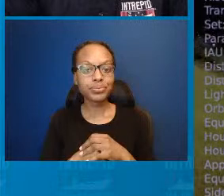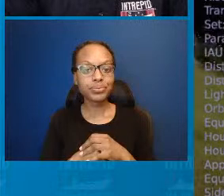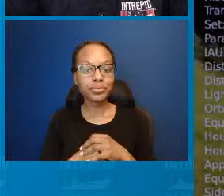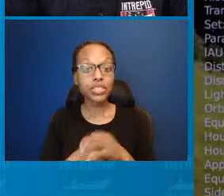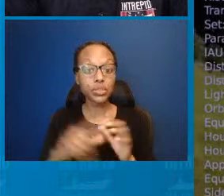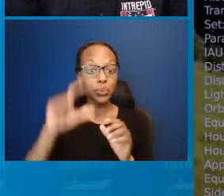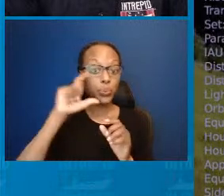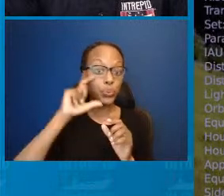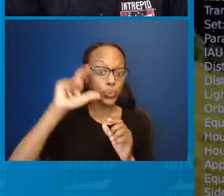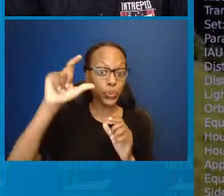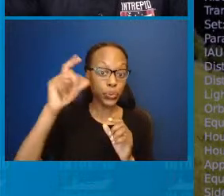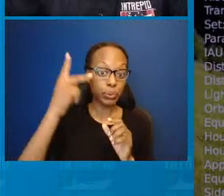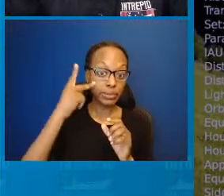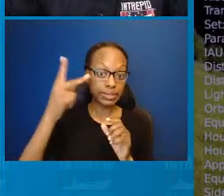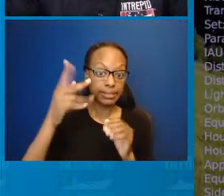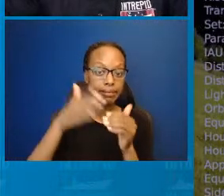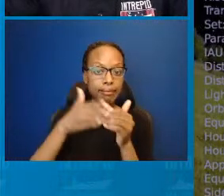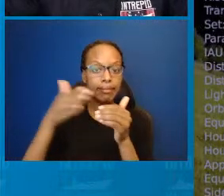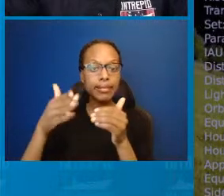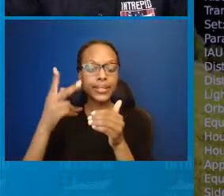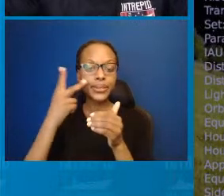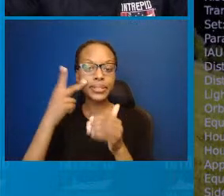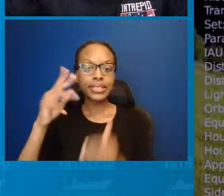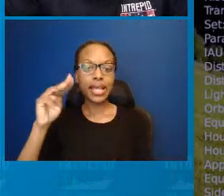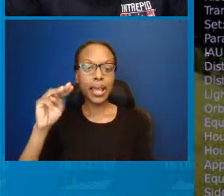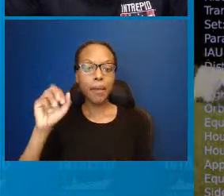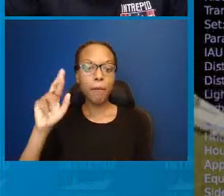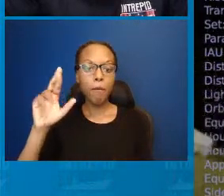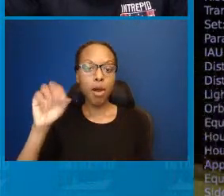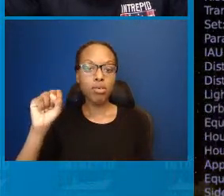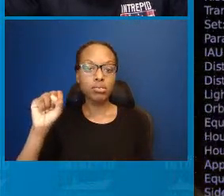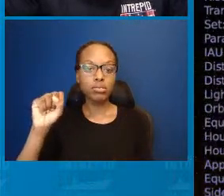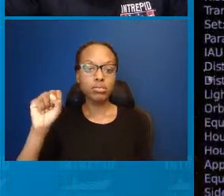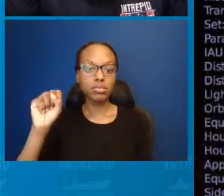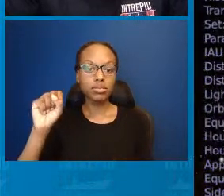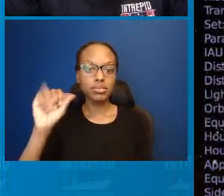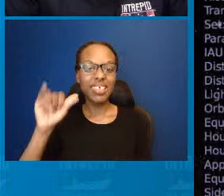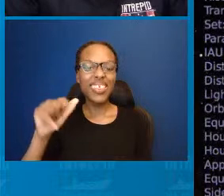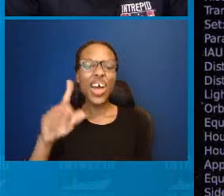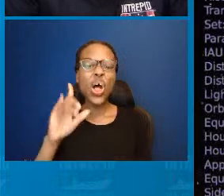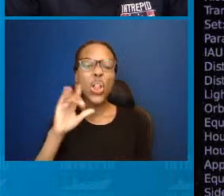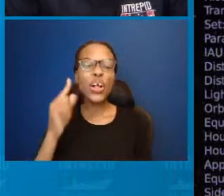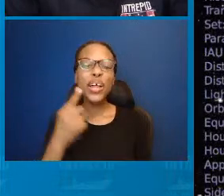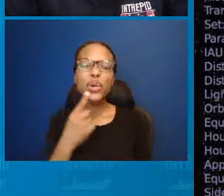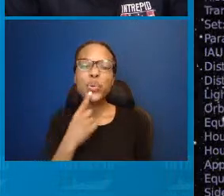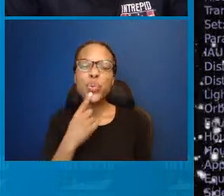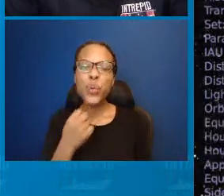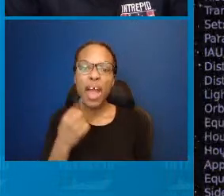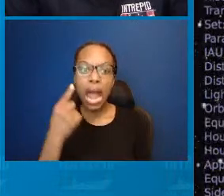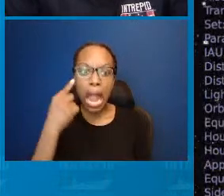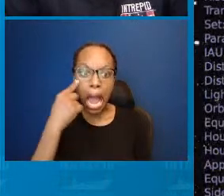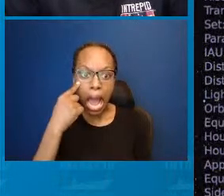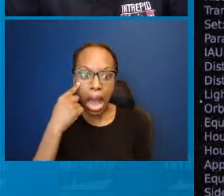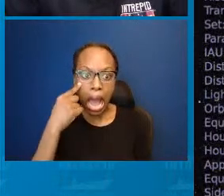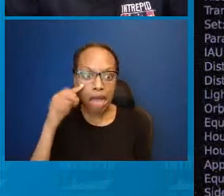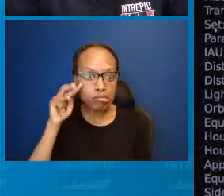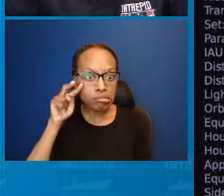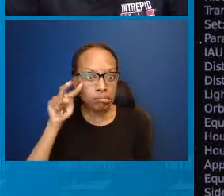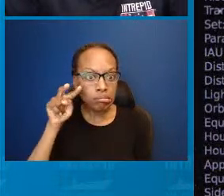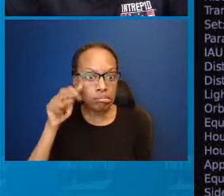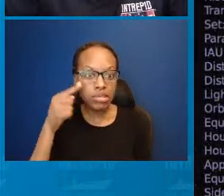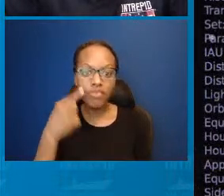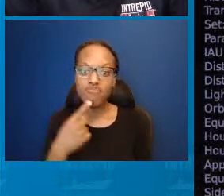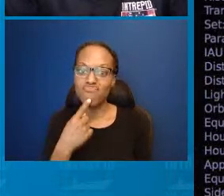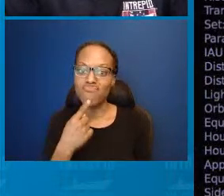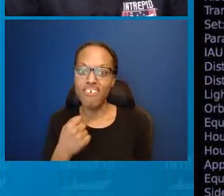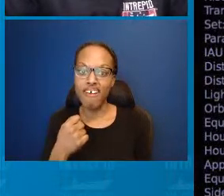So let's check out Mars. Now Mars looks like a red glowering eye, right? It's just like this red thing.